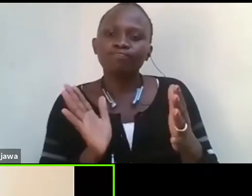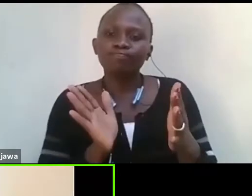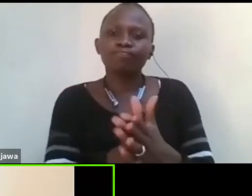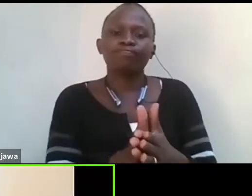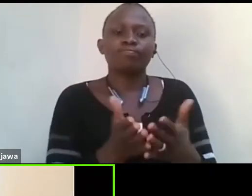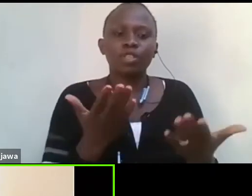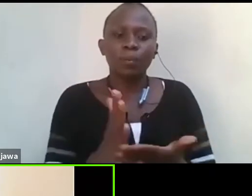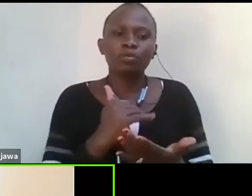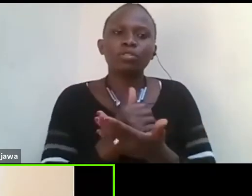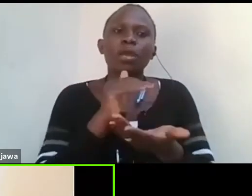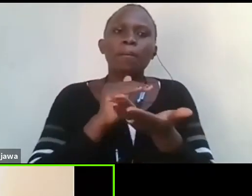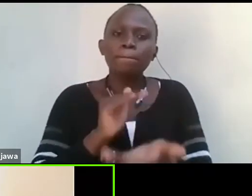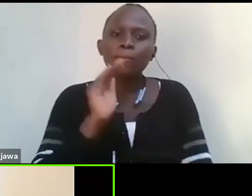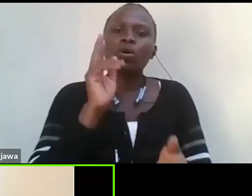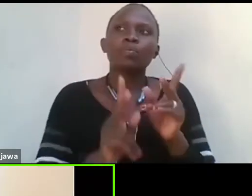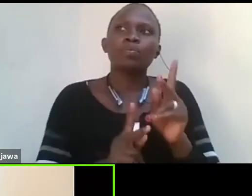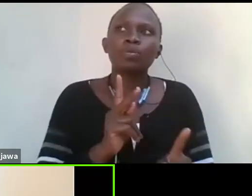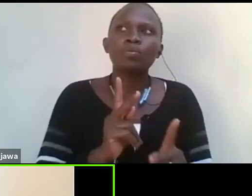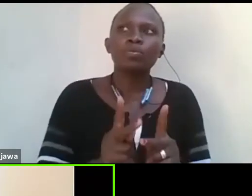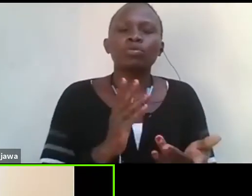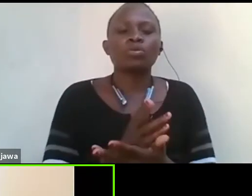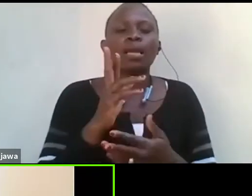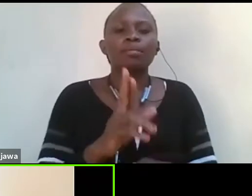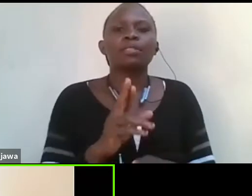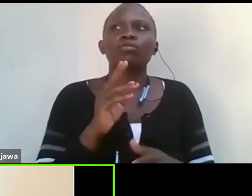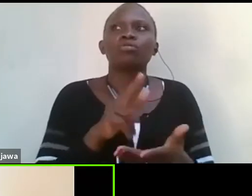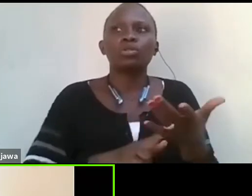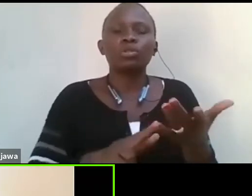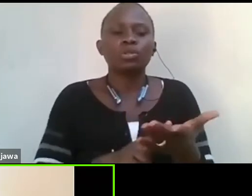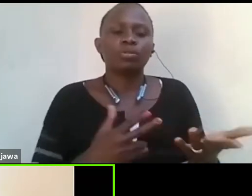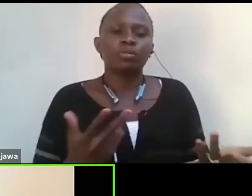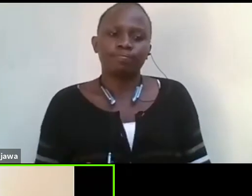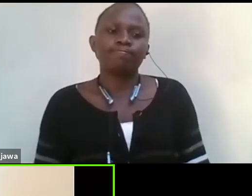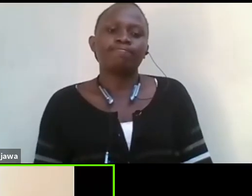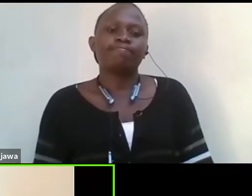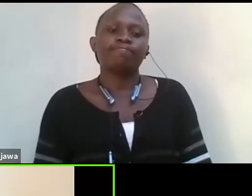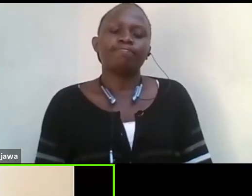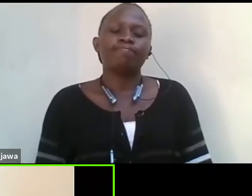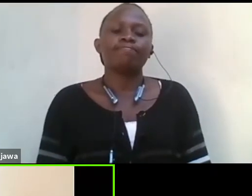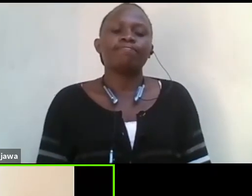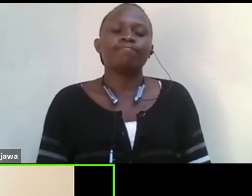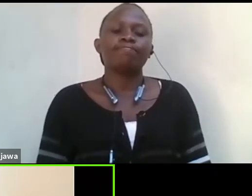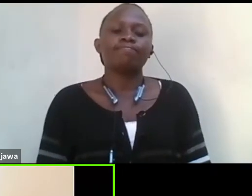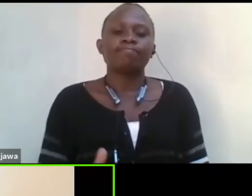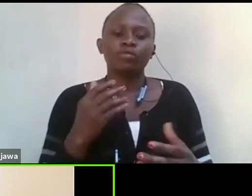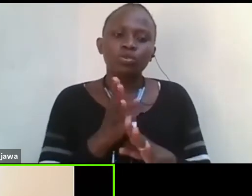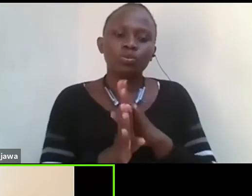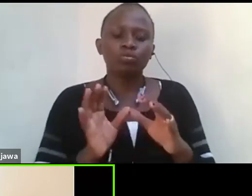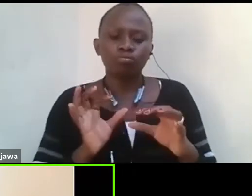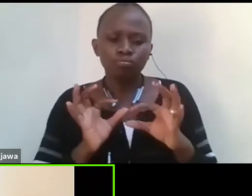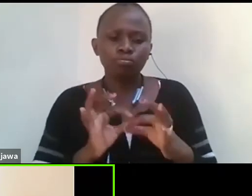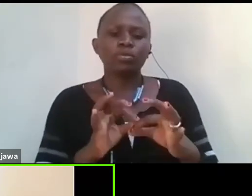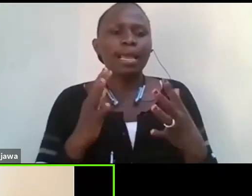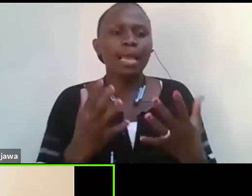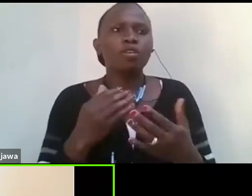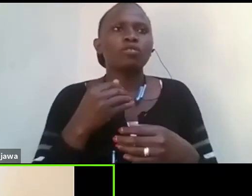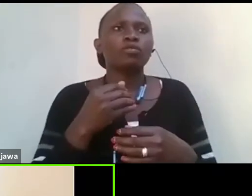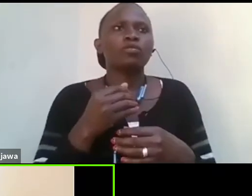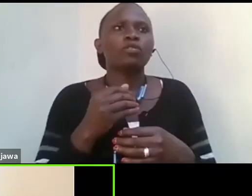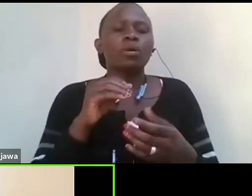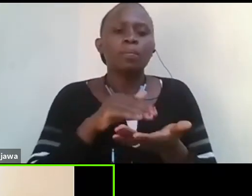more people are coming in to make use of these. Supply chain resilience. How do we source more raw materials